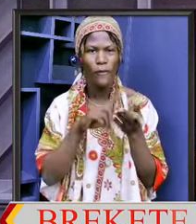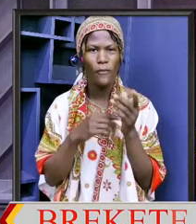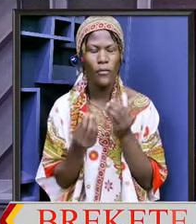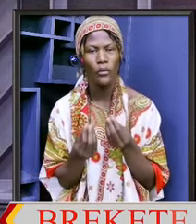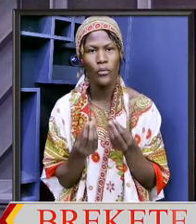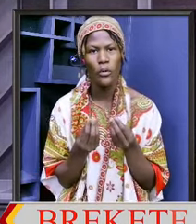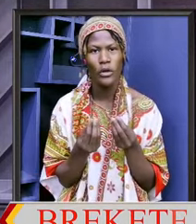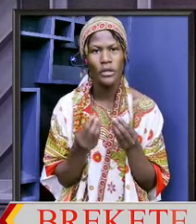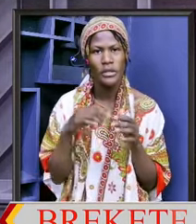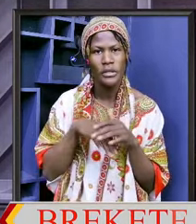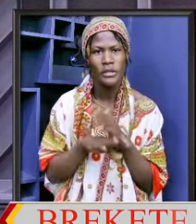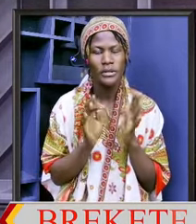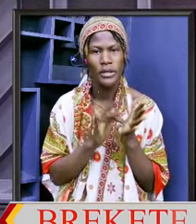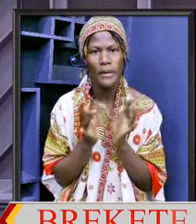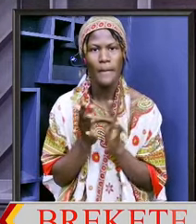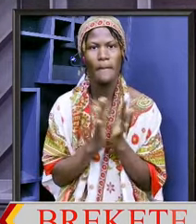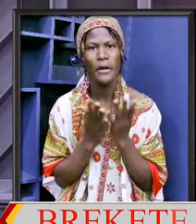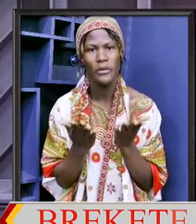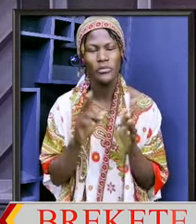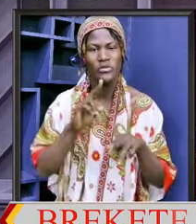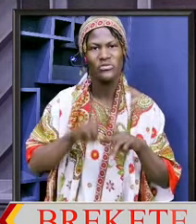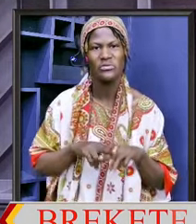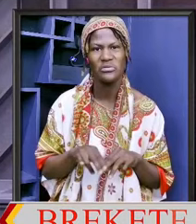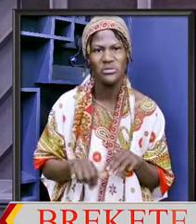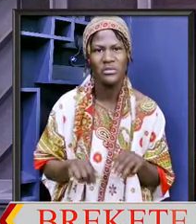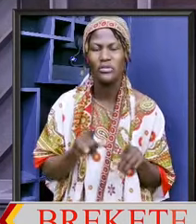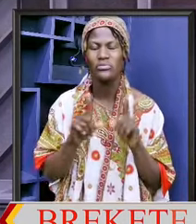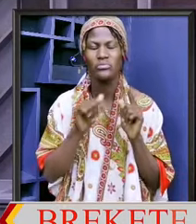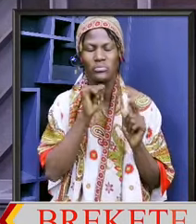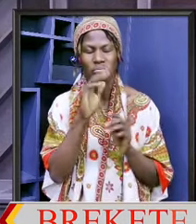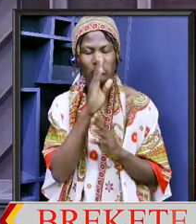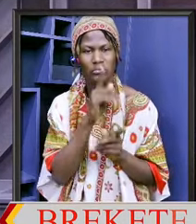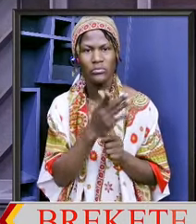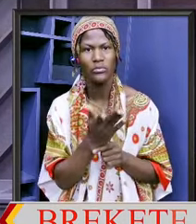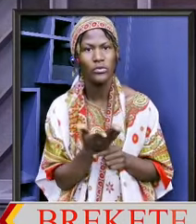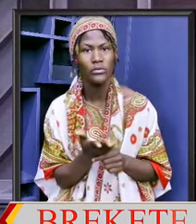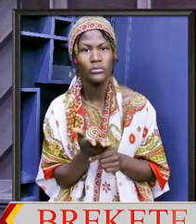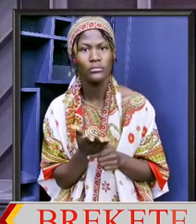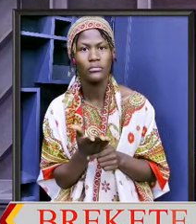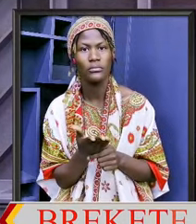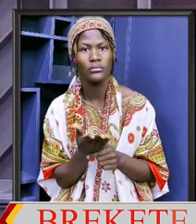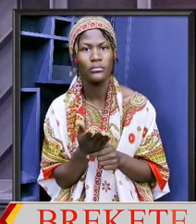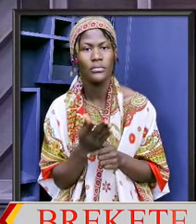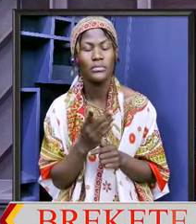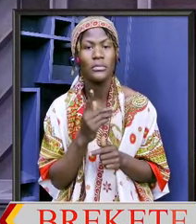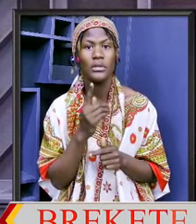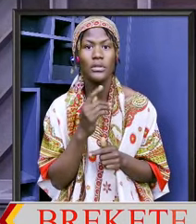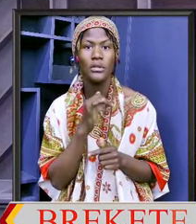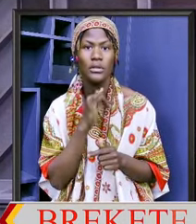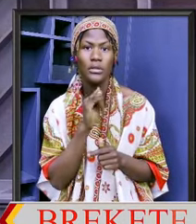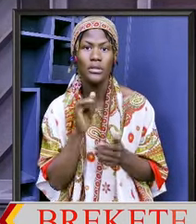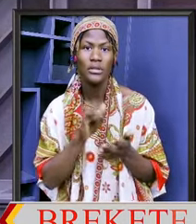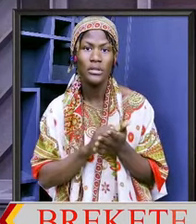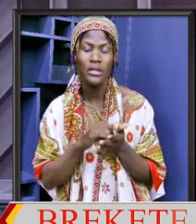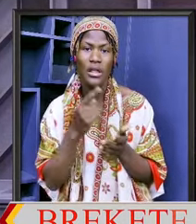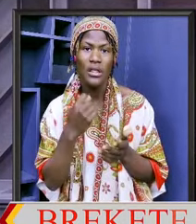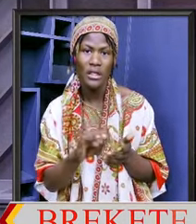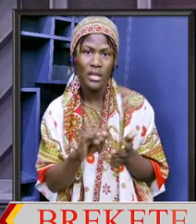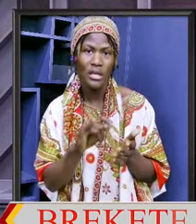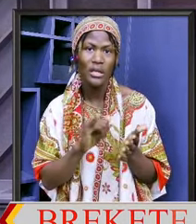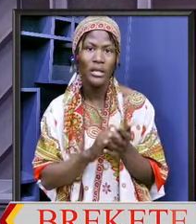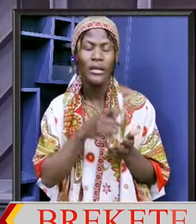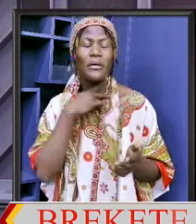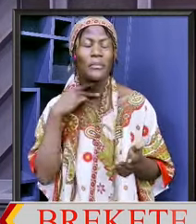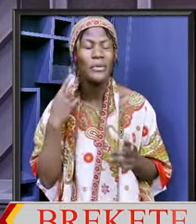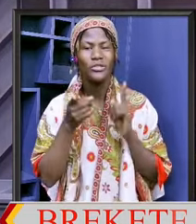inside Bible. They sit down. They are not believing you. Now that thing way. Pastor talk. They are